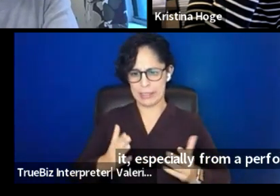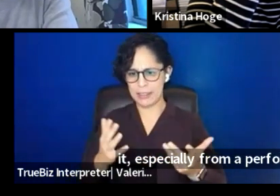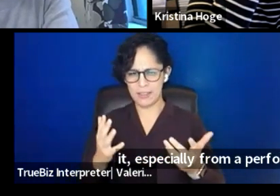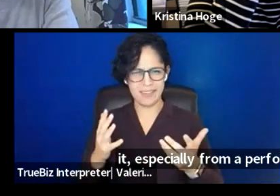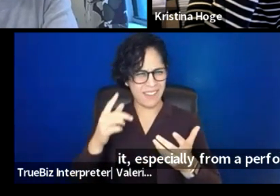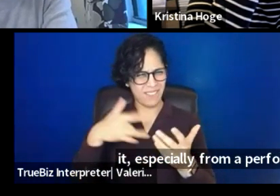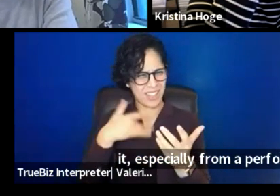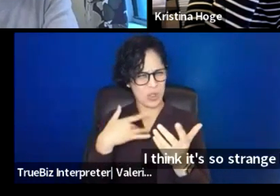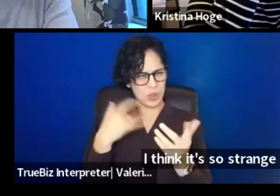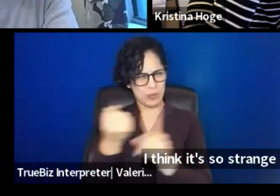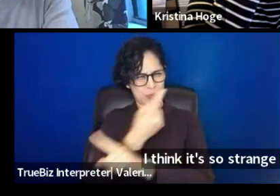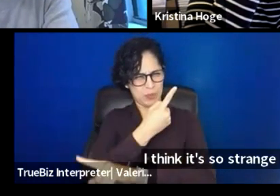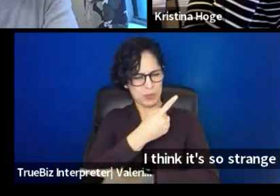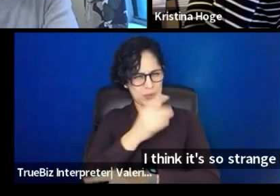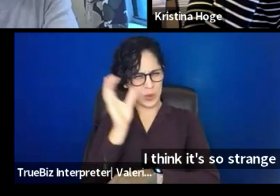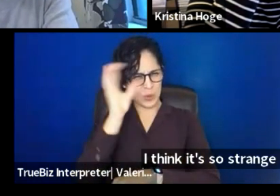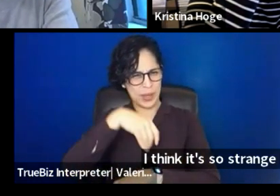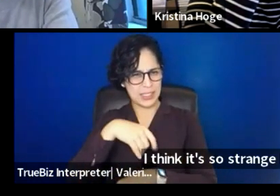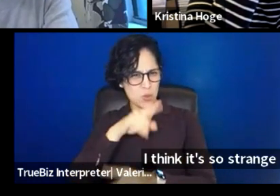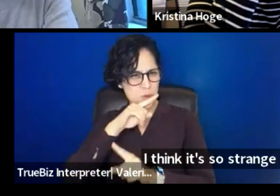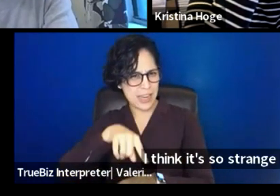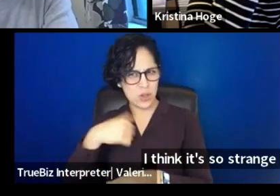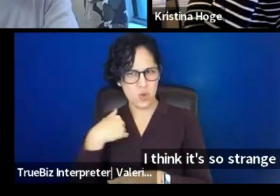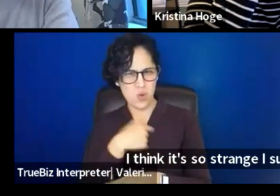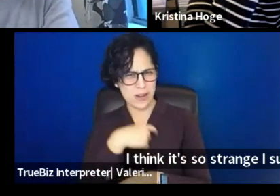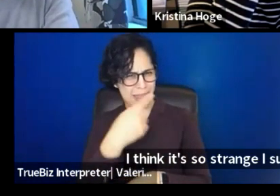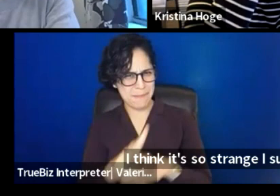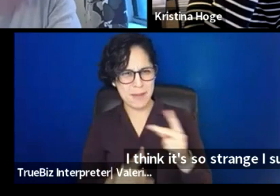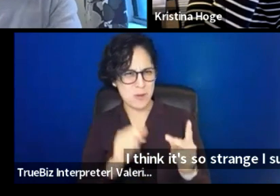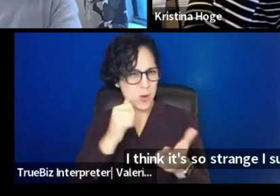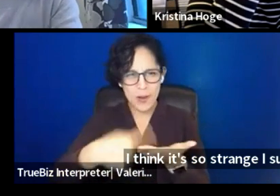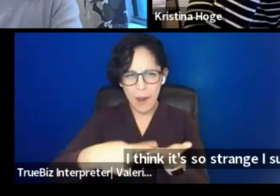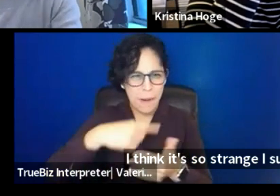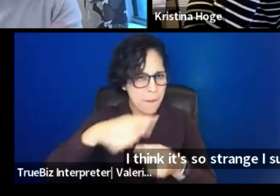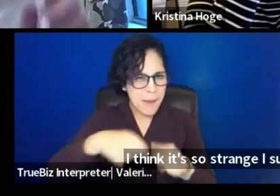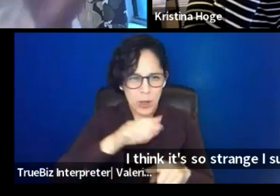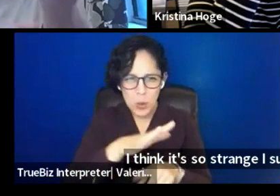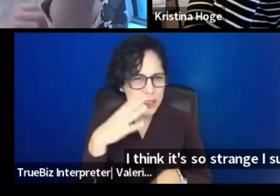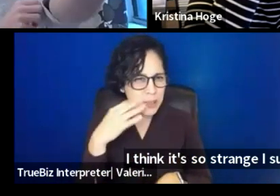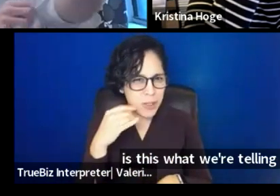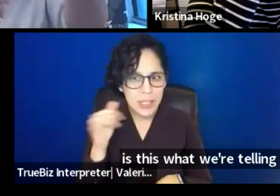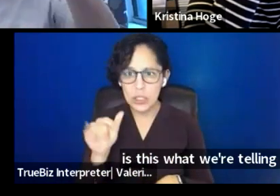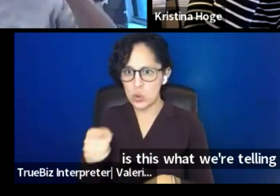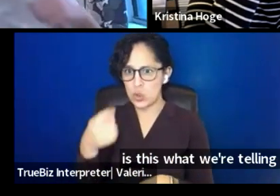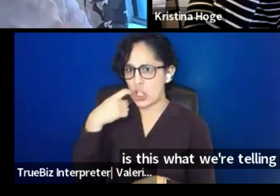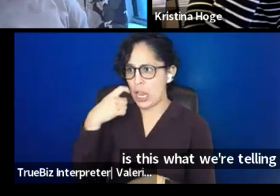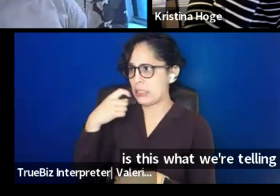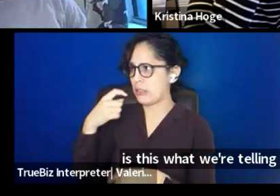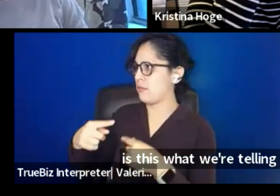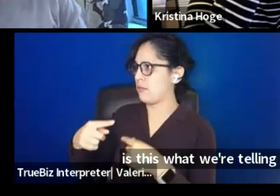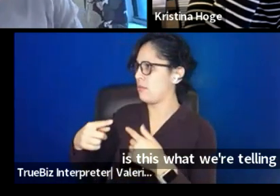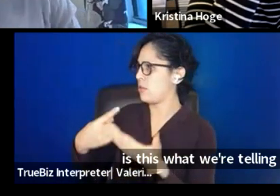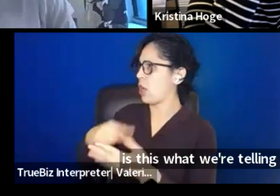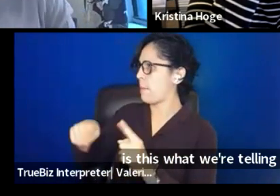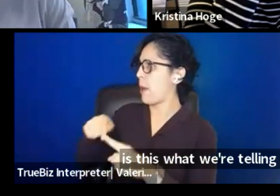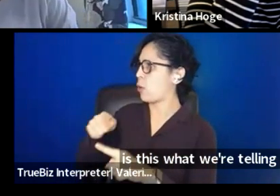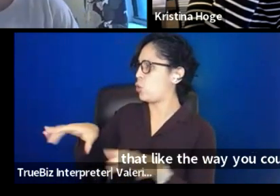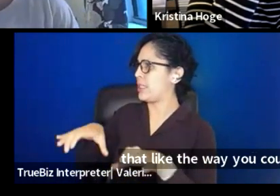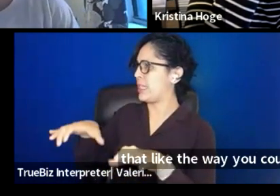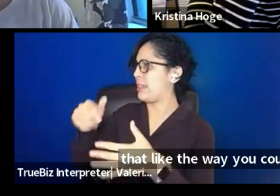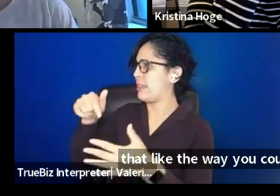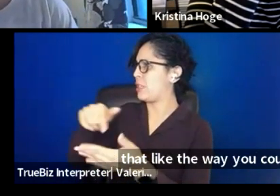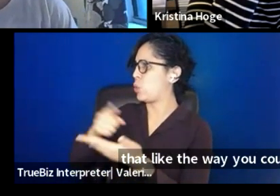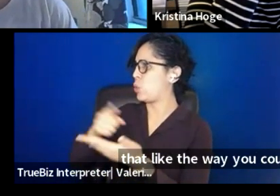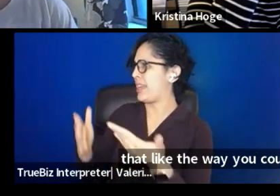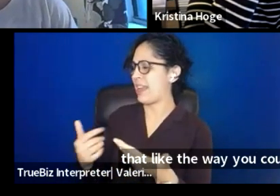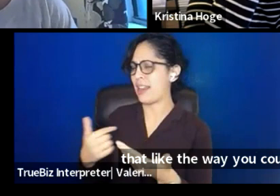like reaction, like, what is this that we're telling people, like, don't talk about that? Like the way you could just talk about what you did over the weekend. I could say my kids are cute